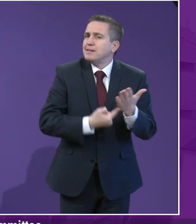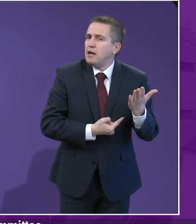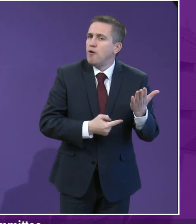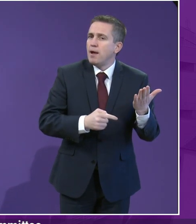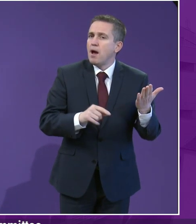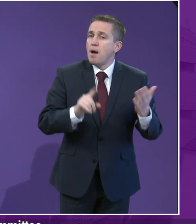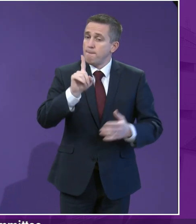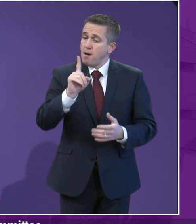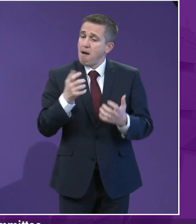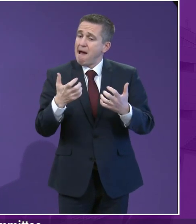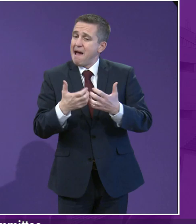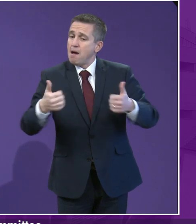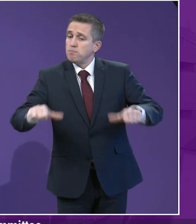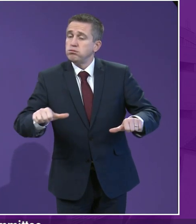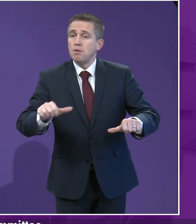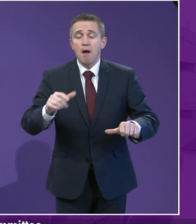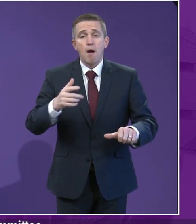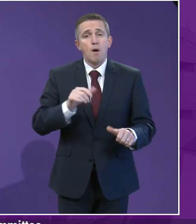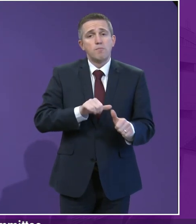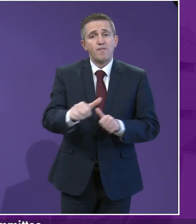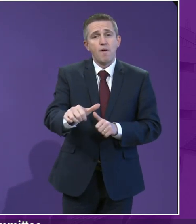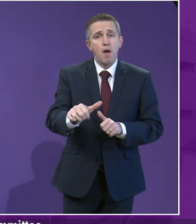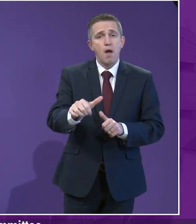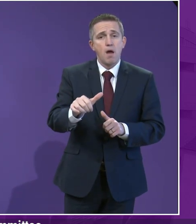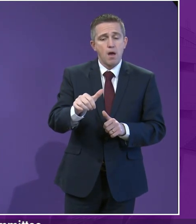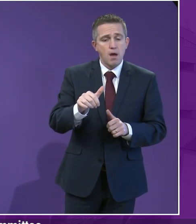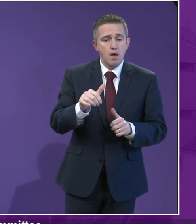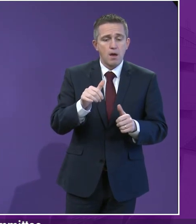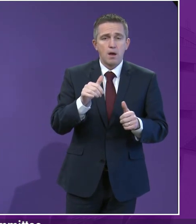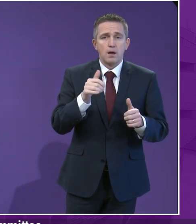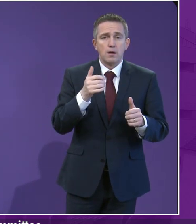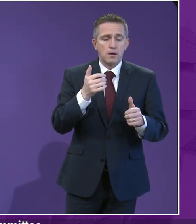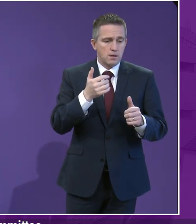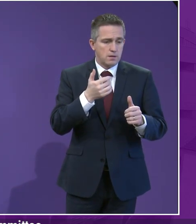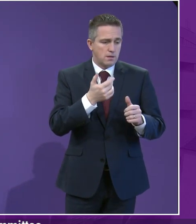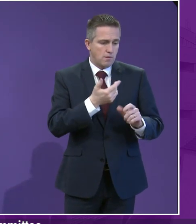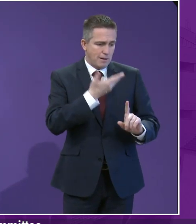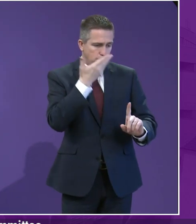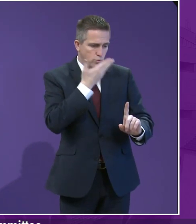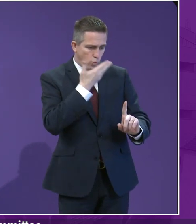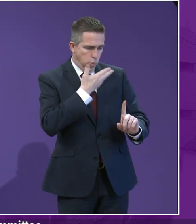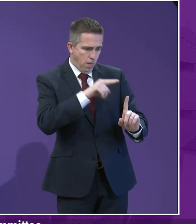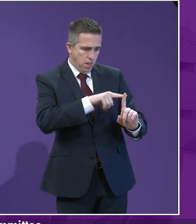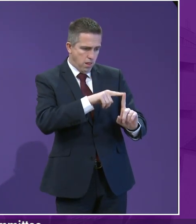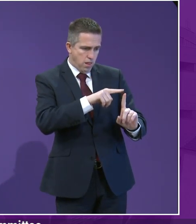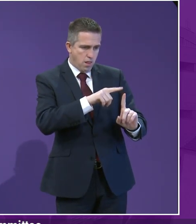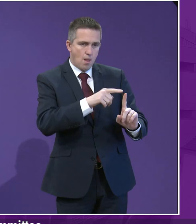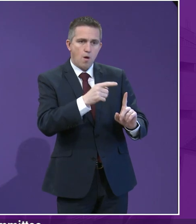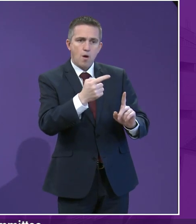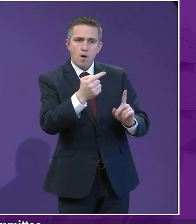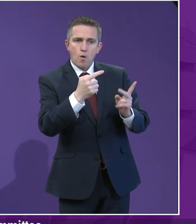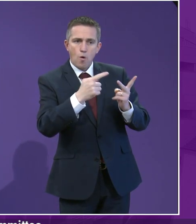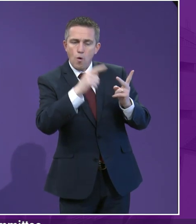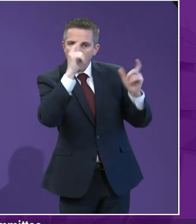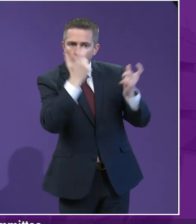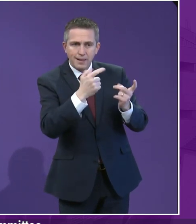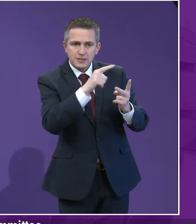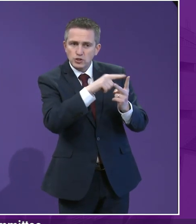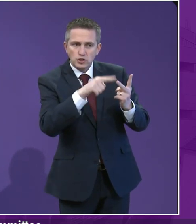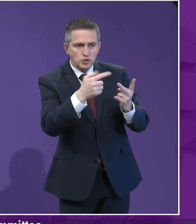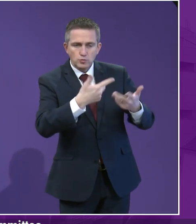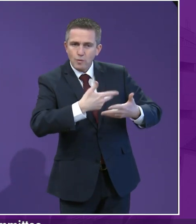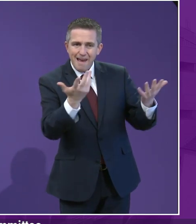changes that you would like to see to the criteria? Because the benchmark for application seems particularly onerous.